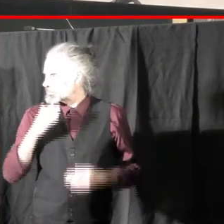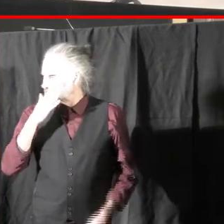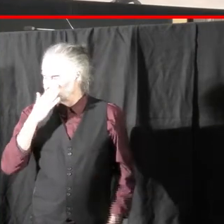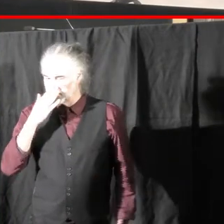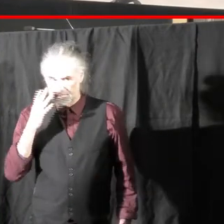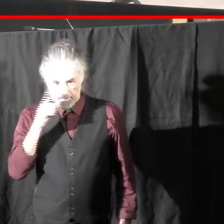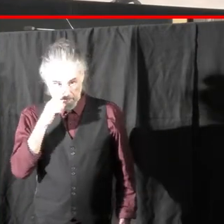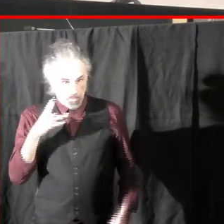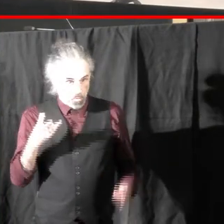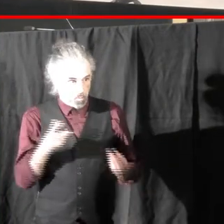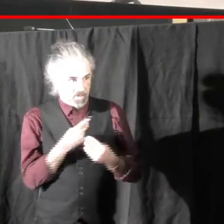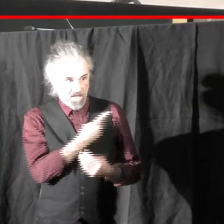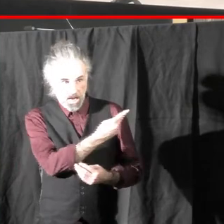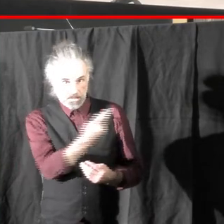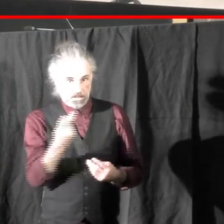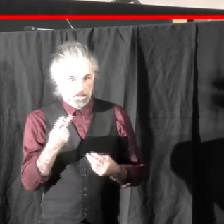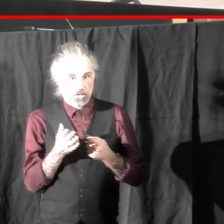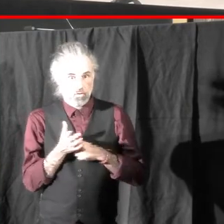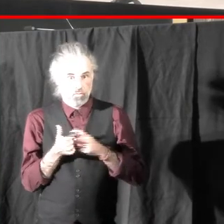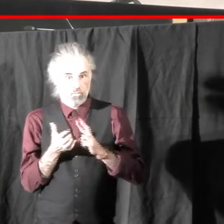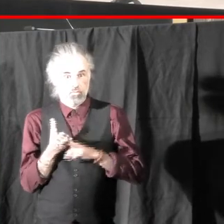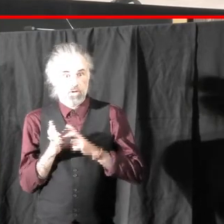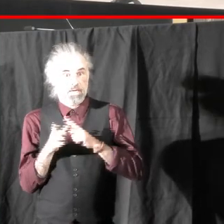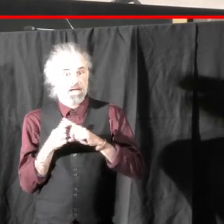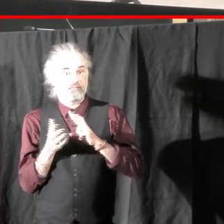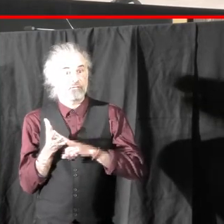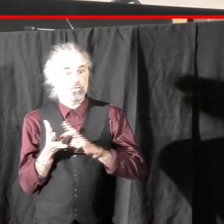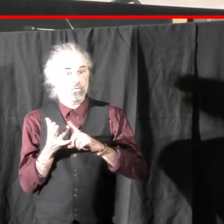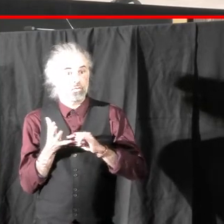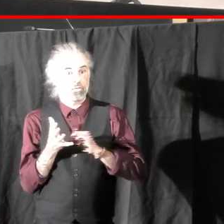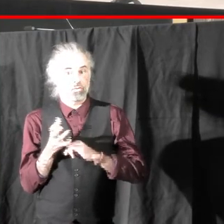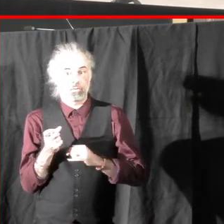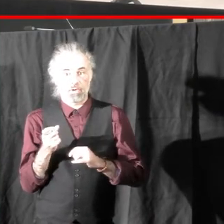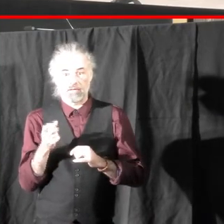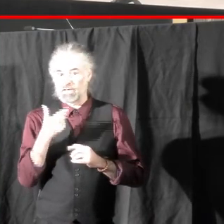those with us here on Rendezvous, if you've got any words, just wave away.